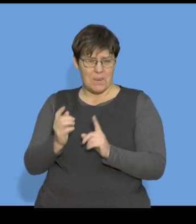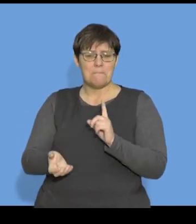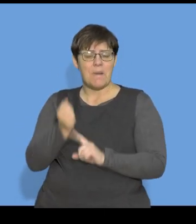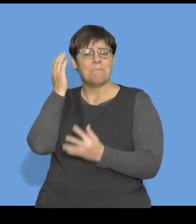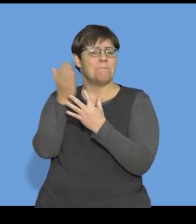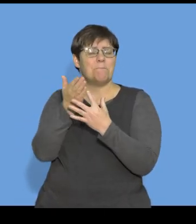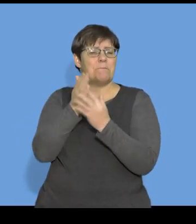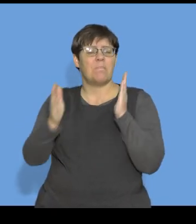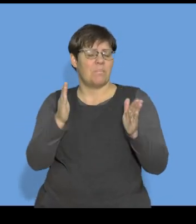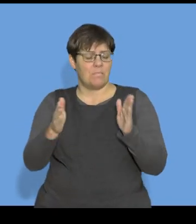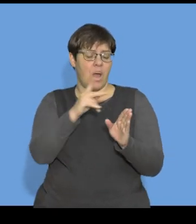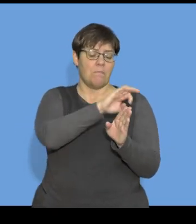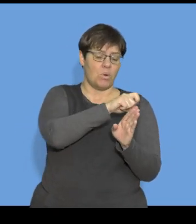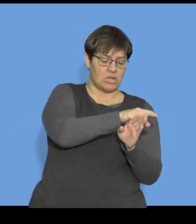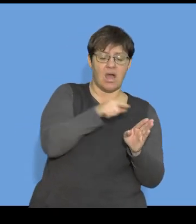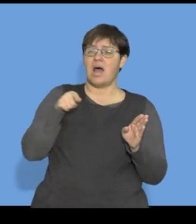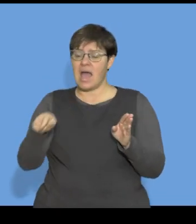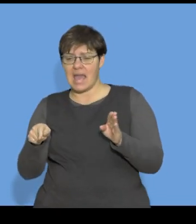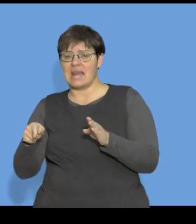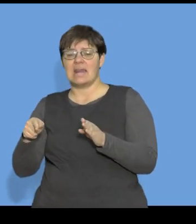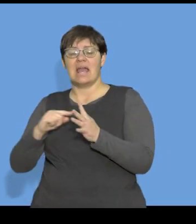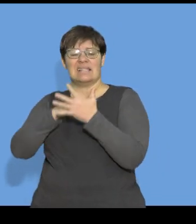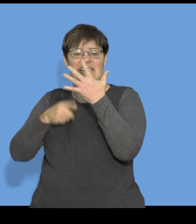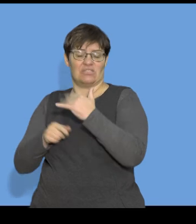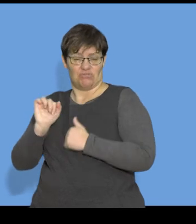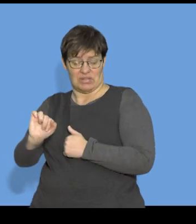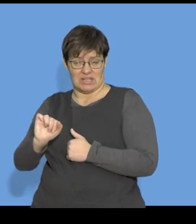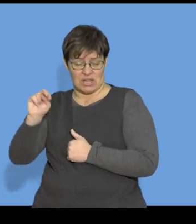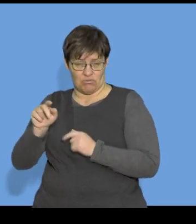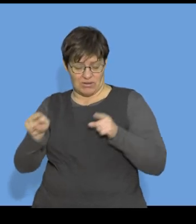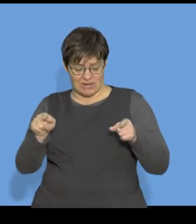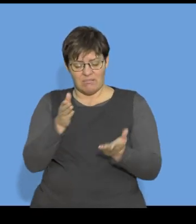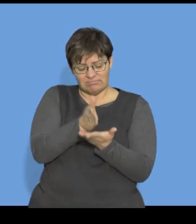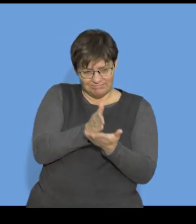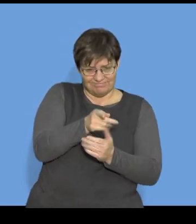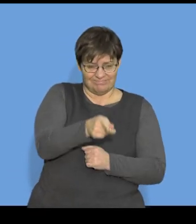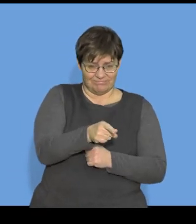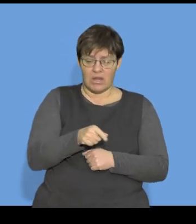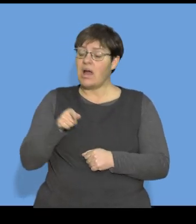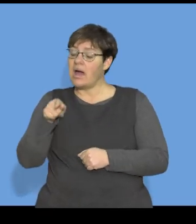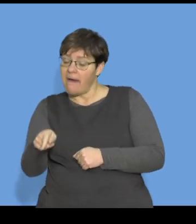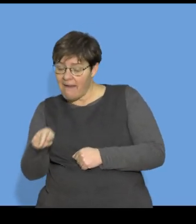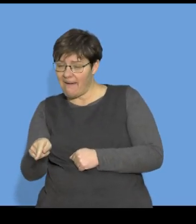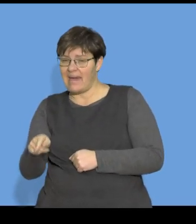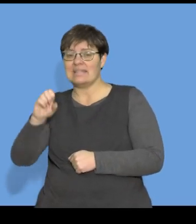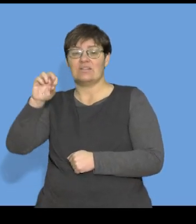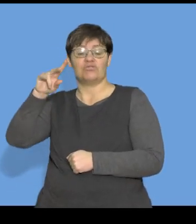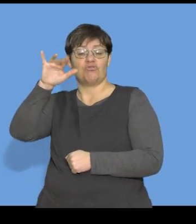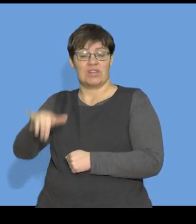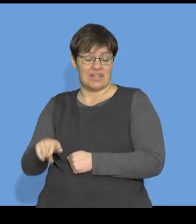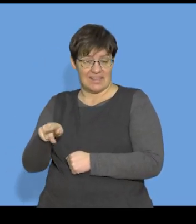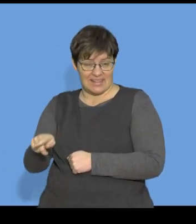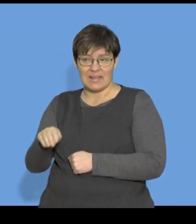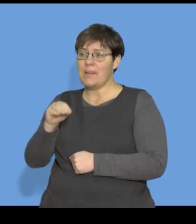It's found between the motor neuron and the sensory neuron. The sensory neuron here, the word sensory, you will